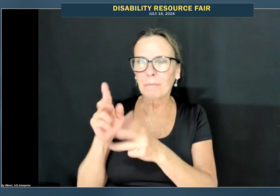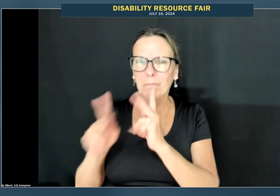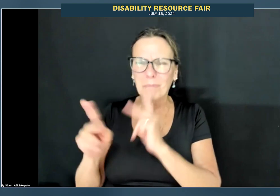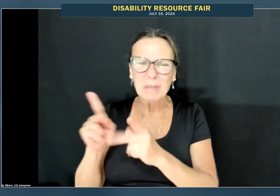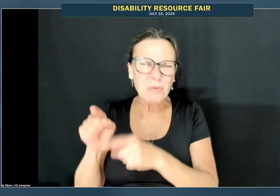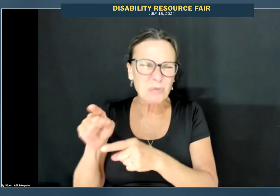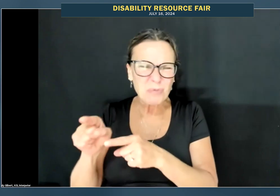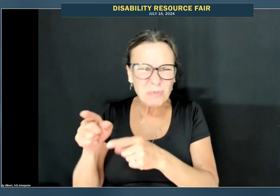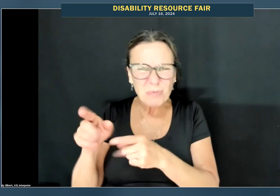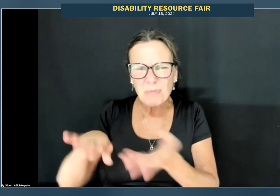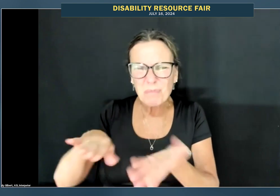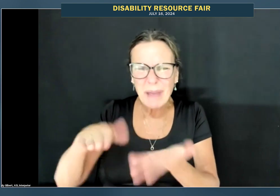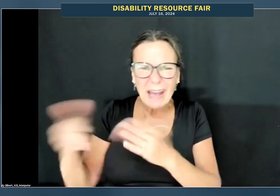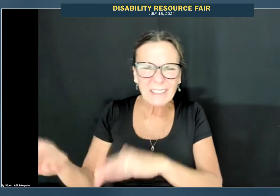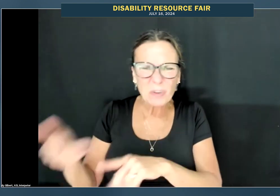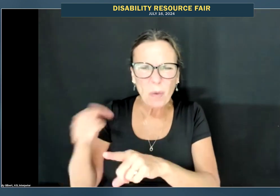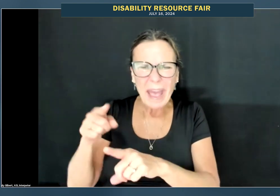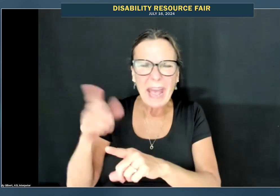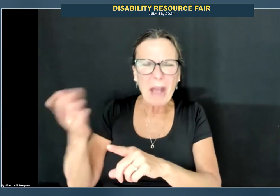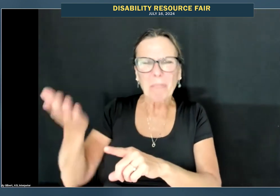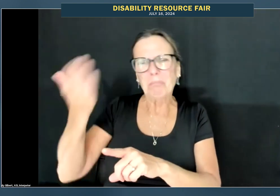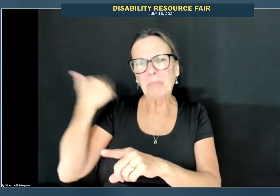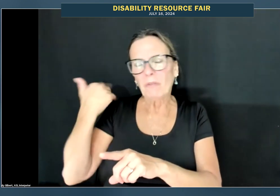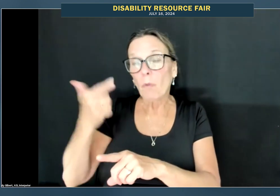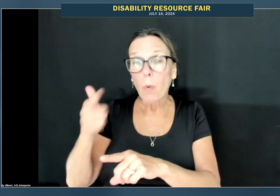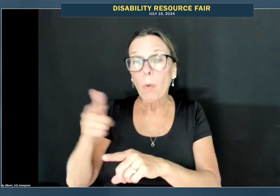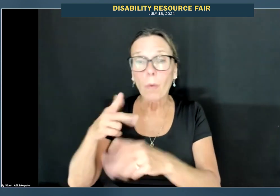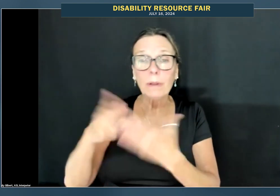away. So those are our two big ones.